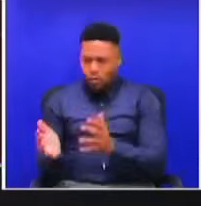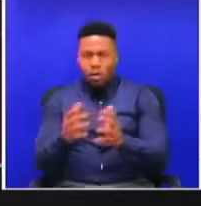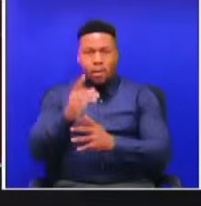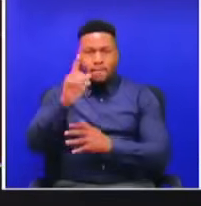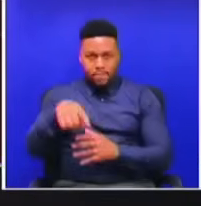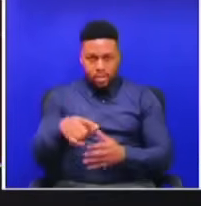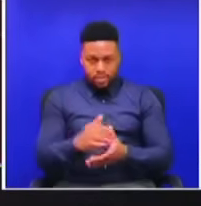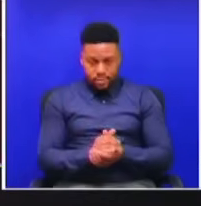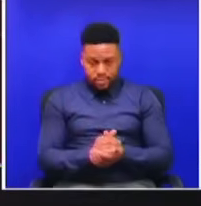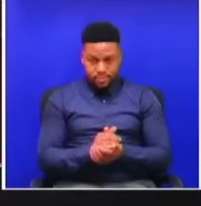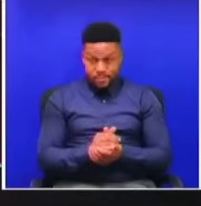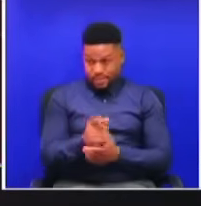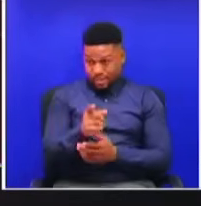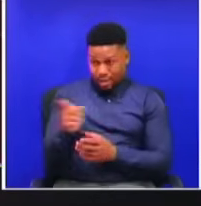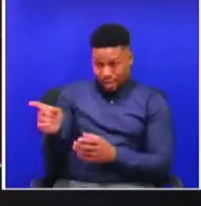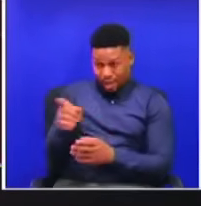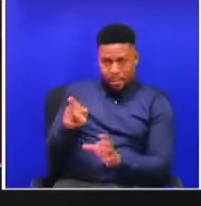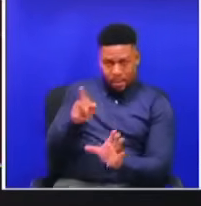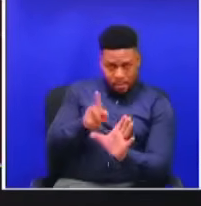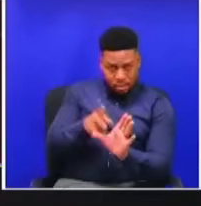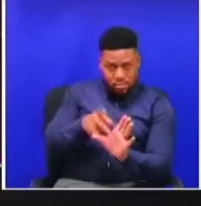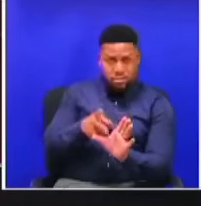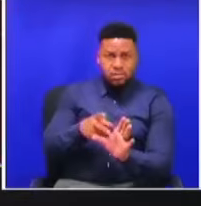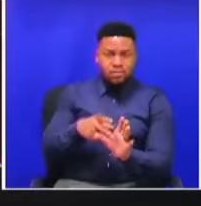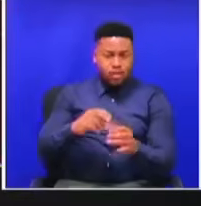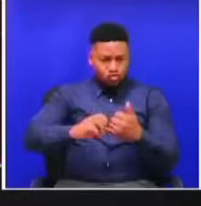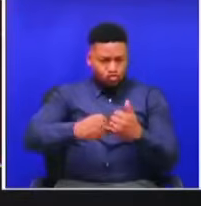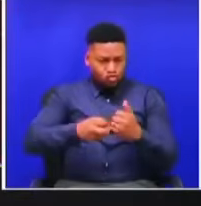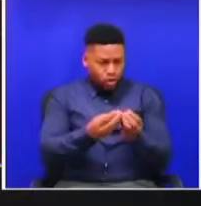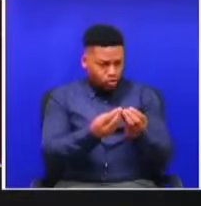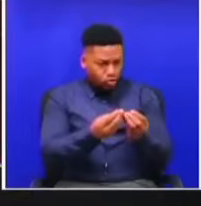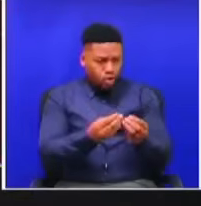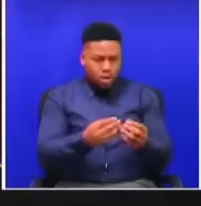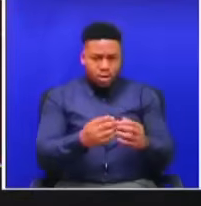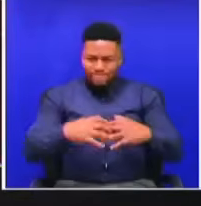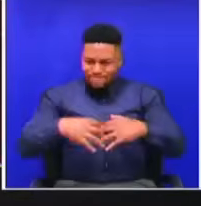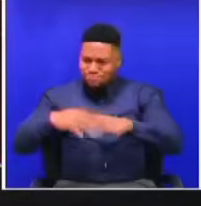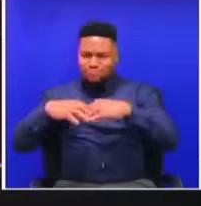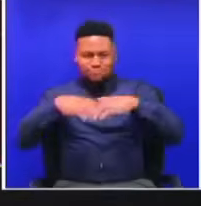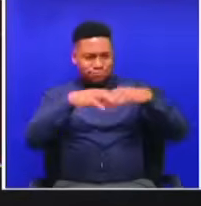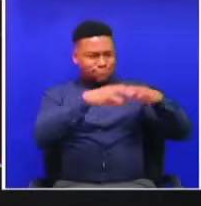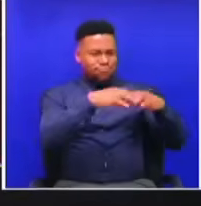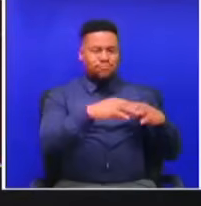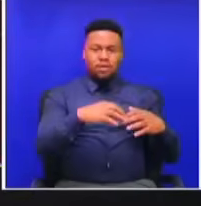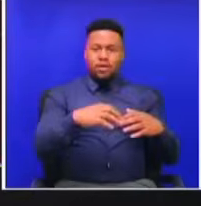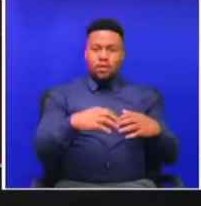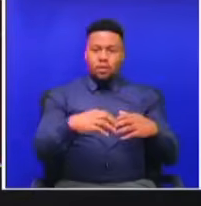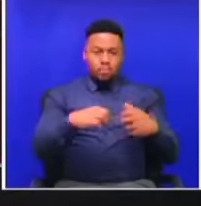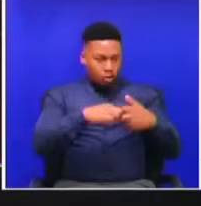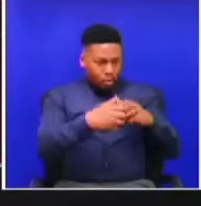the solutions for the country. Now, crafting the solutions